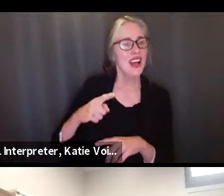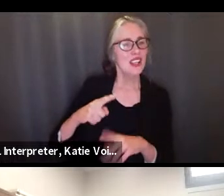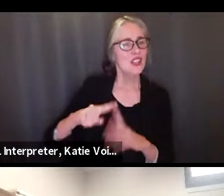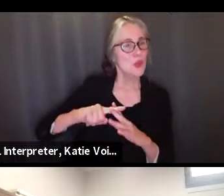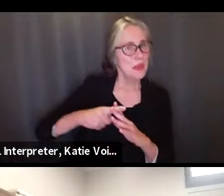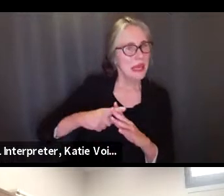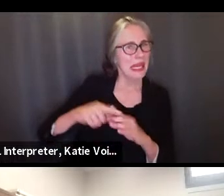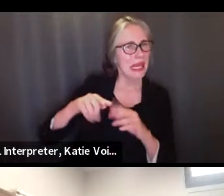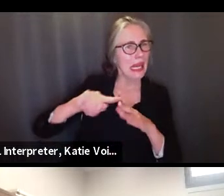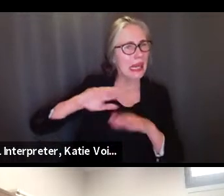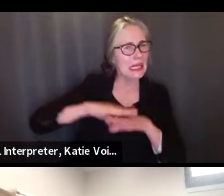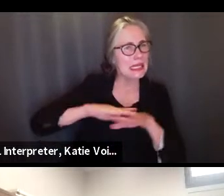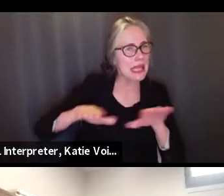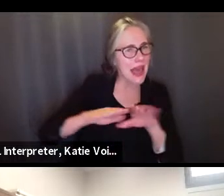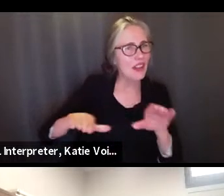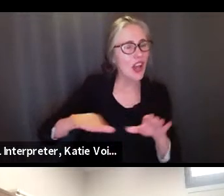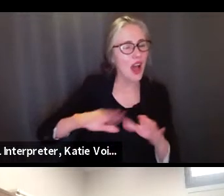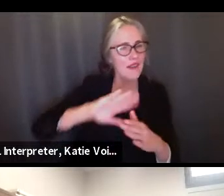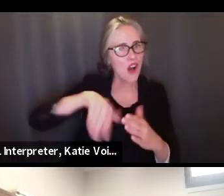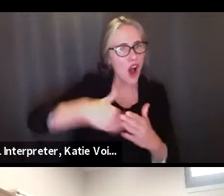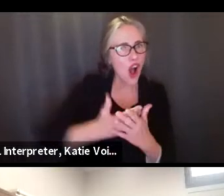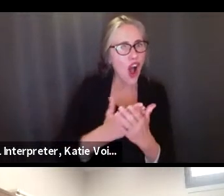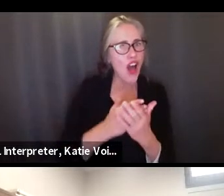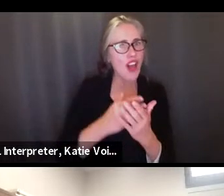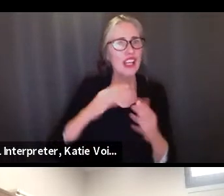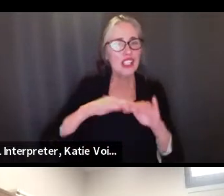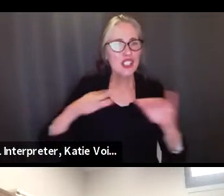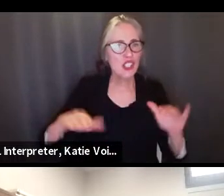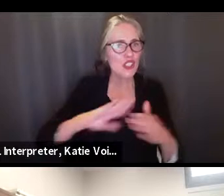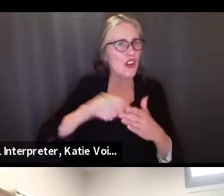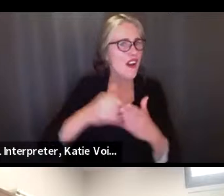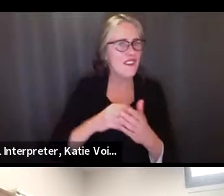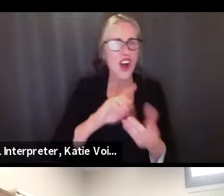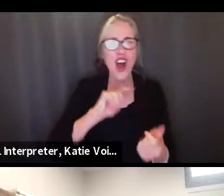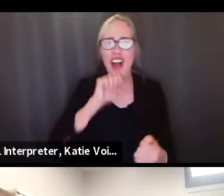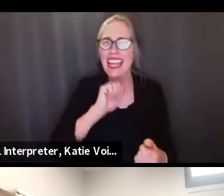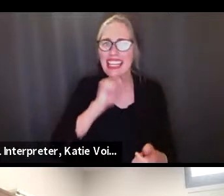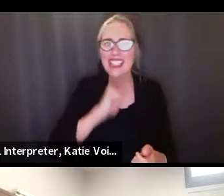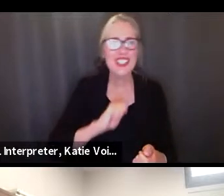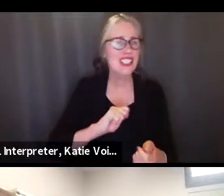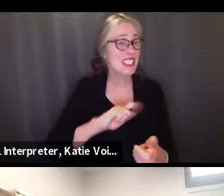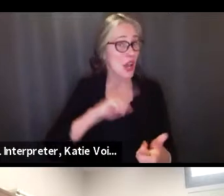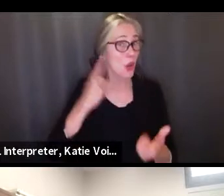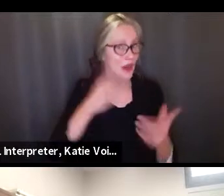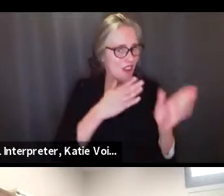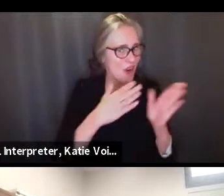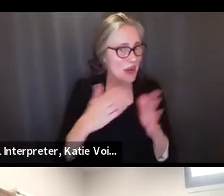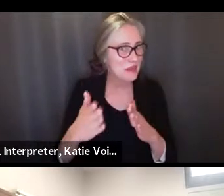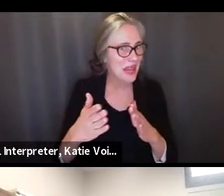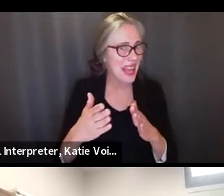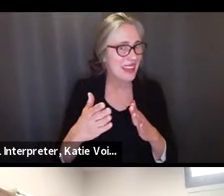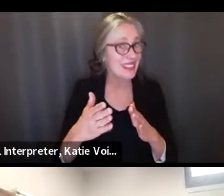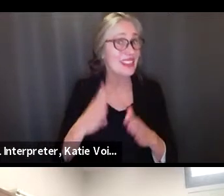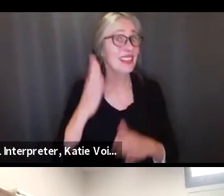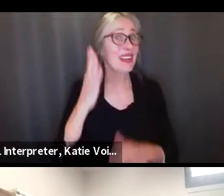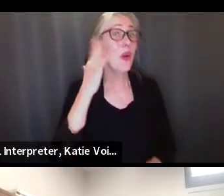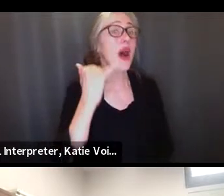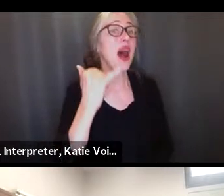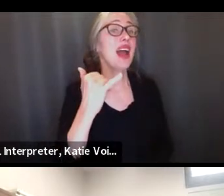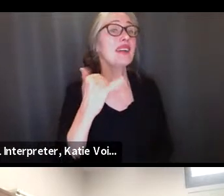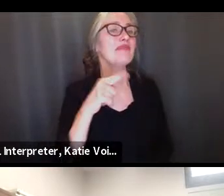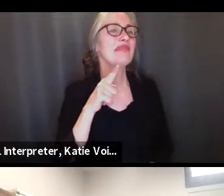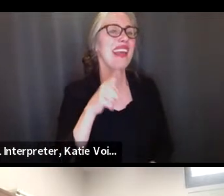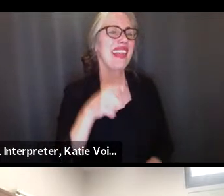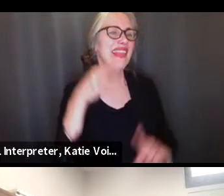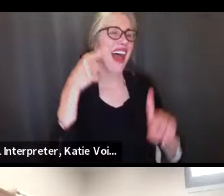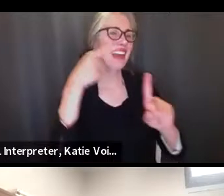of all ages. The conversation has already changed. Click. Another click for